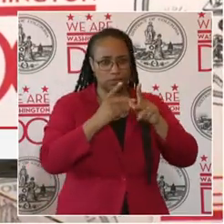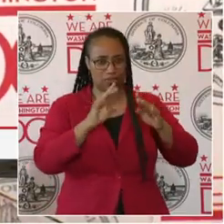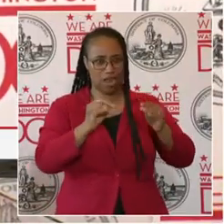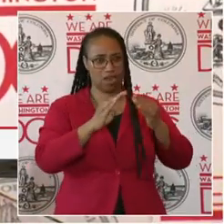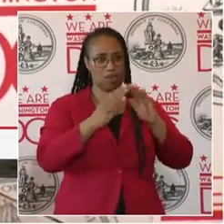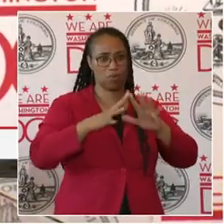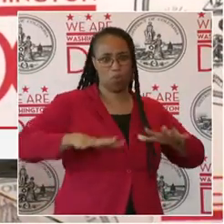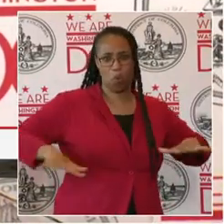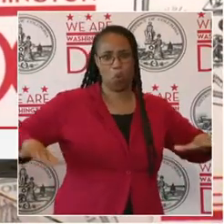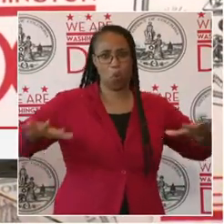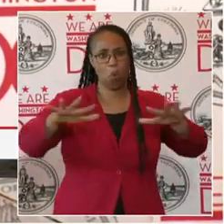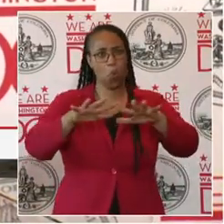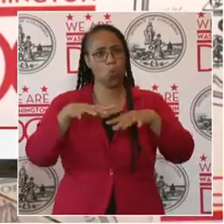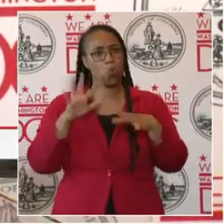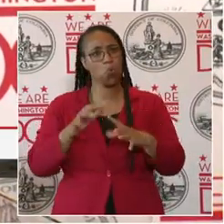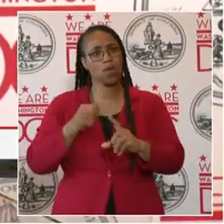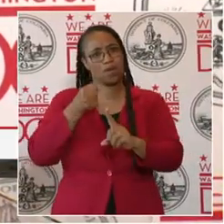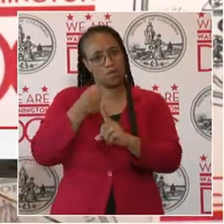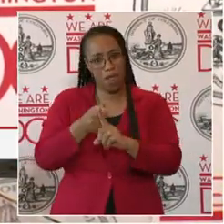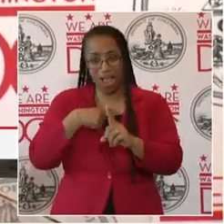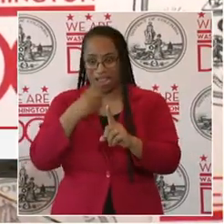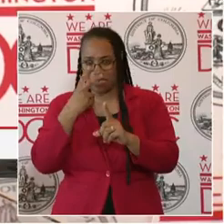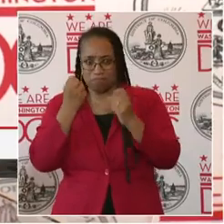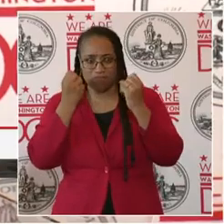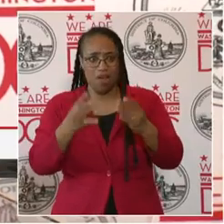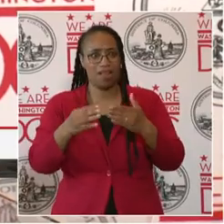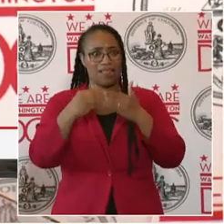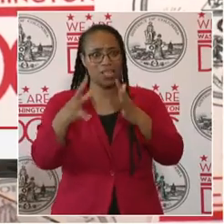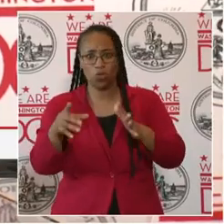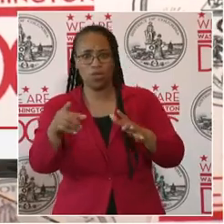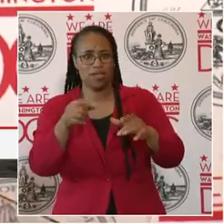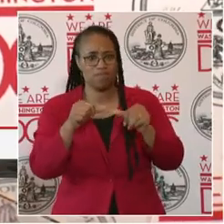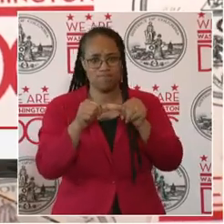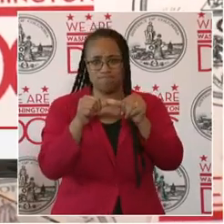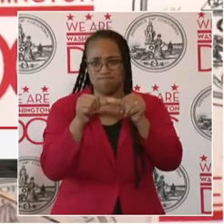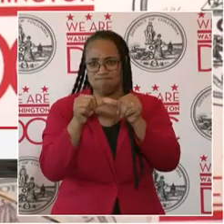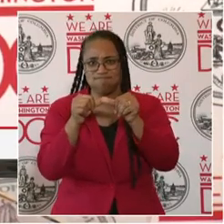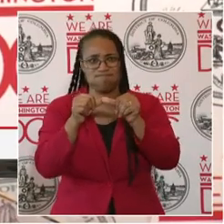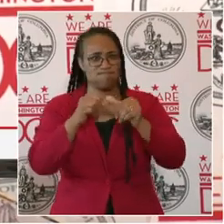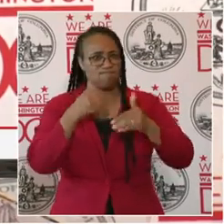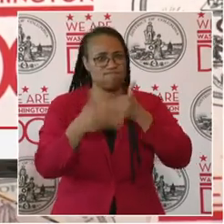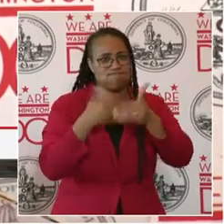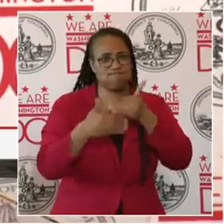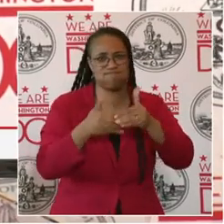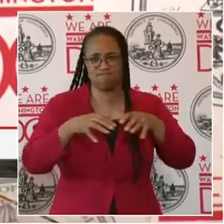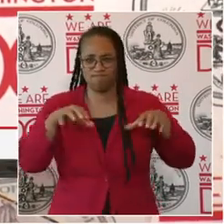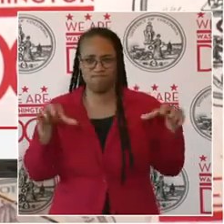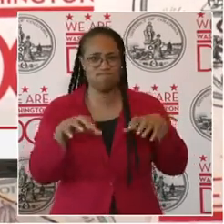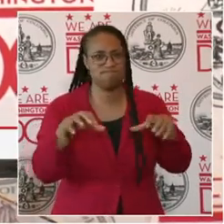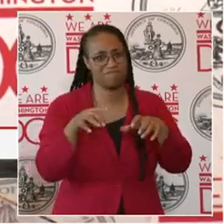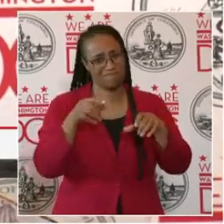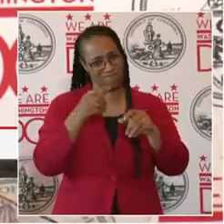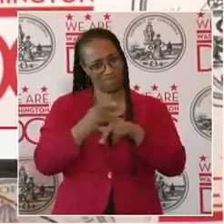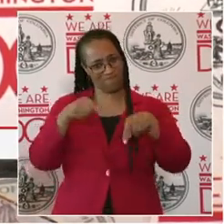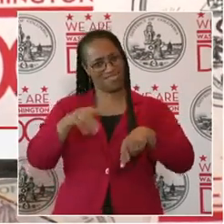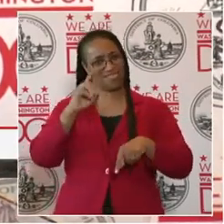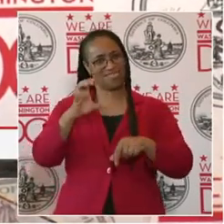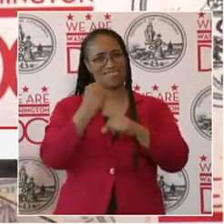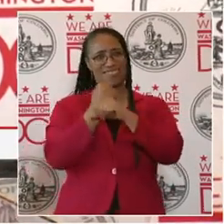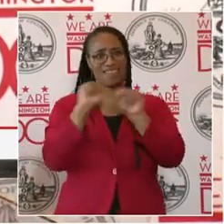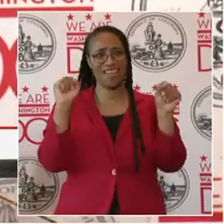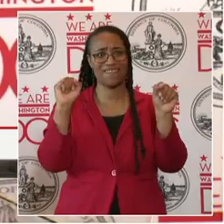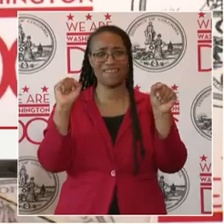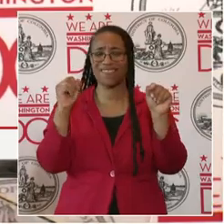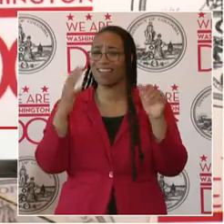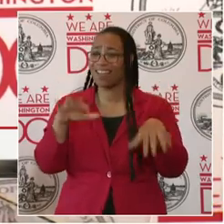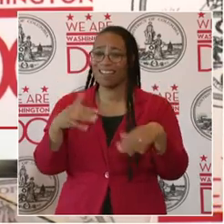leader. Grateful for you trying to keep us safe. It was hard work. I will never forget that. Thank you so much for all of you for making sure